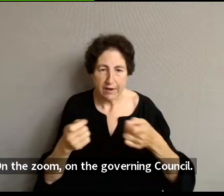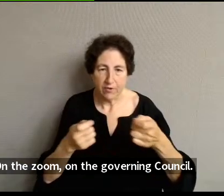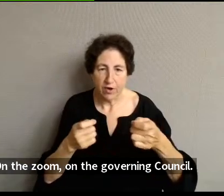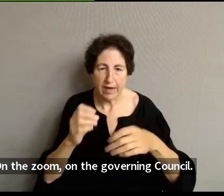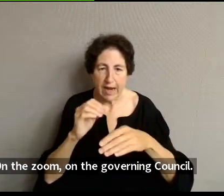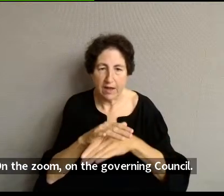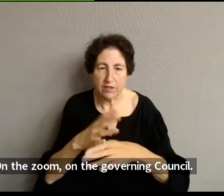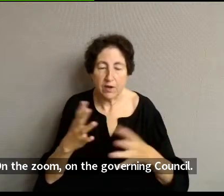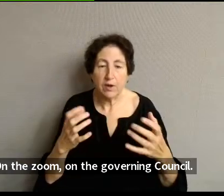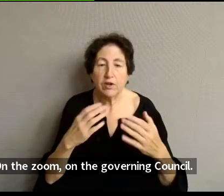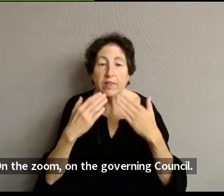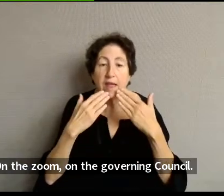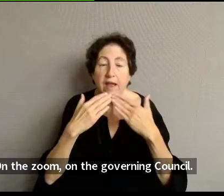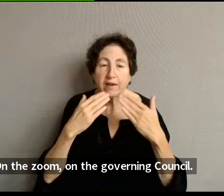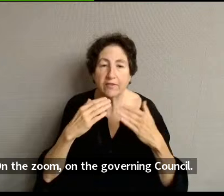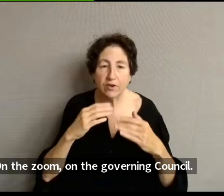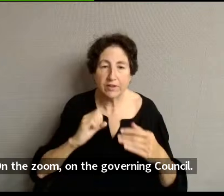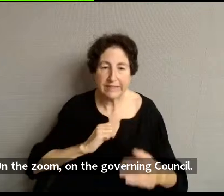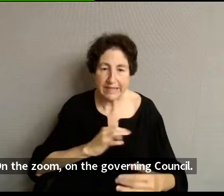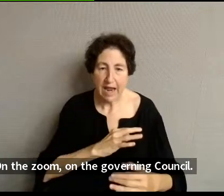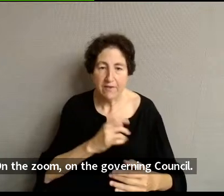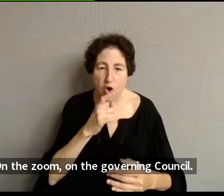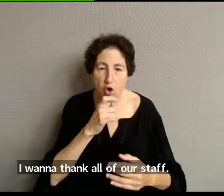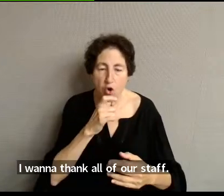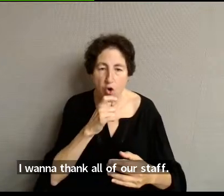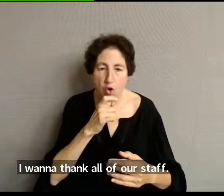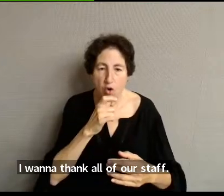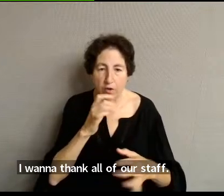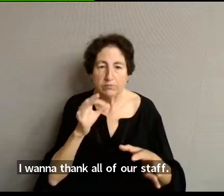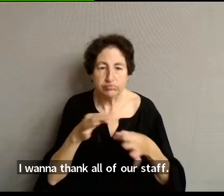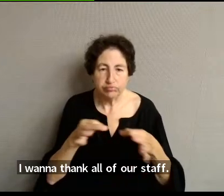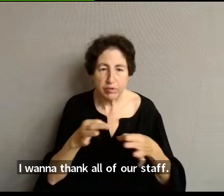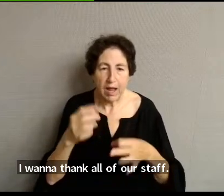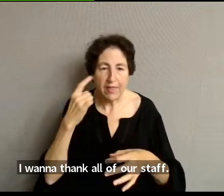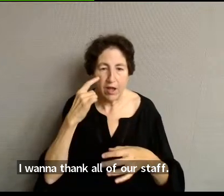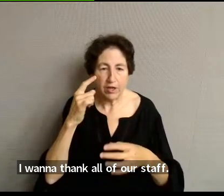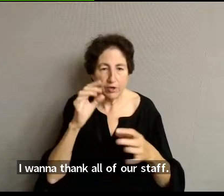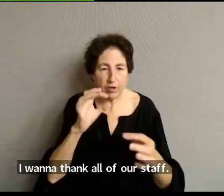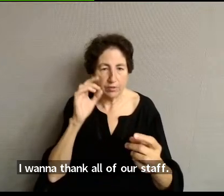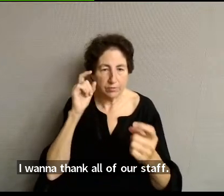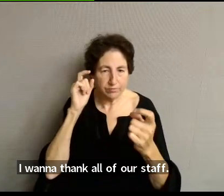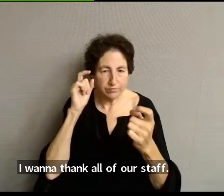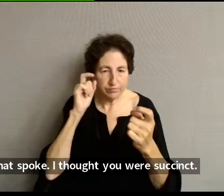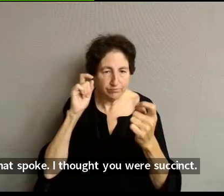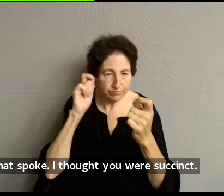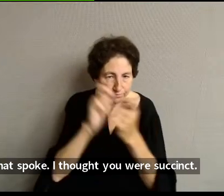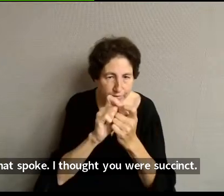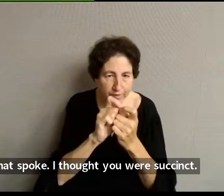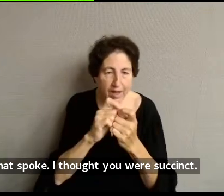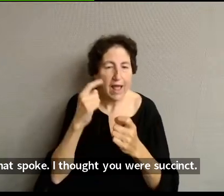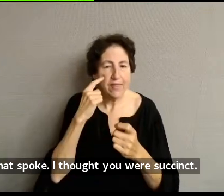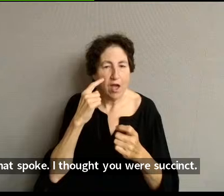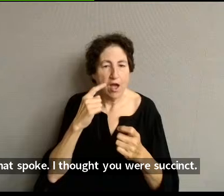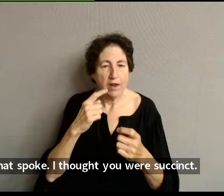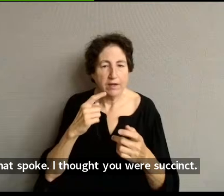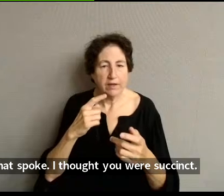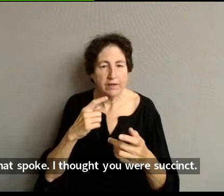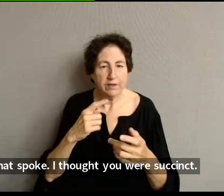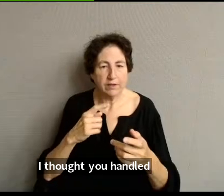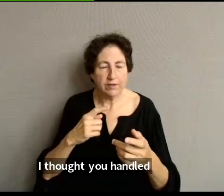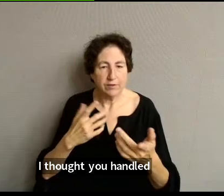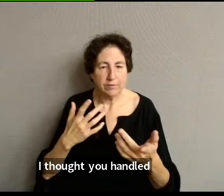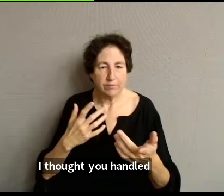all of our staff that spoke. I thought you were succinct. I thought you handled yourself extremely